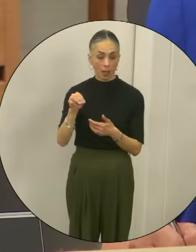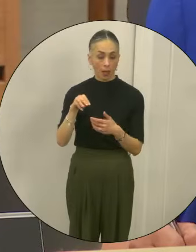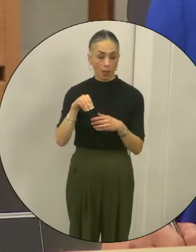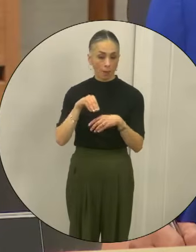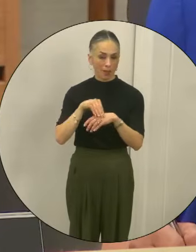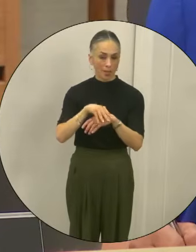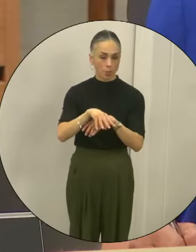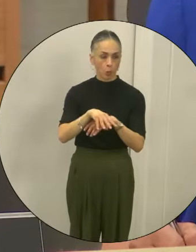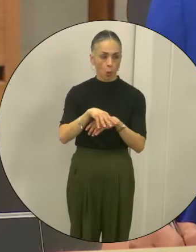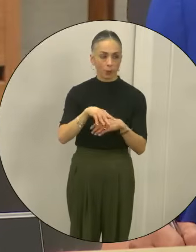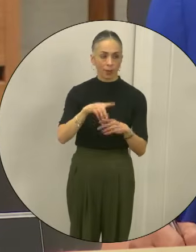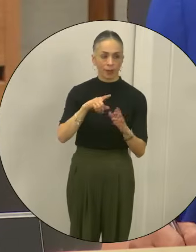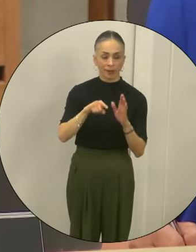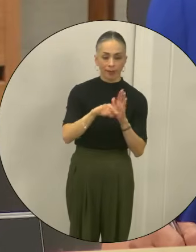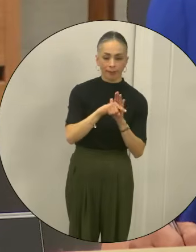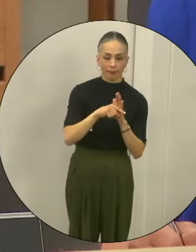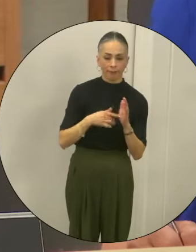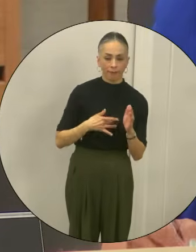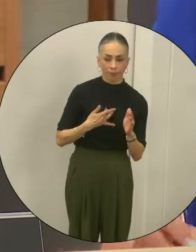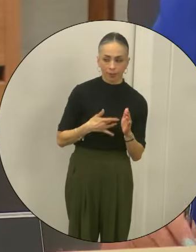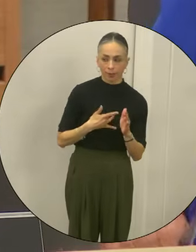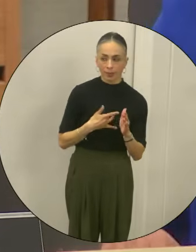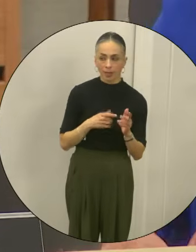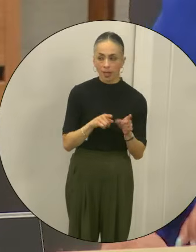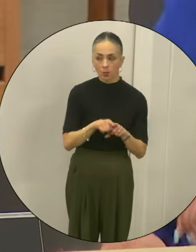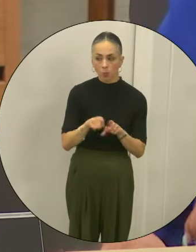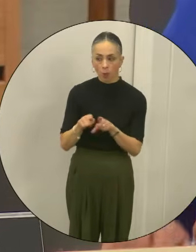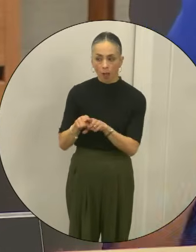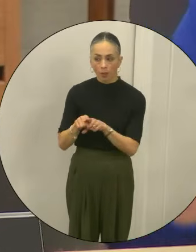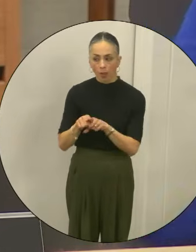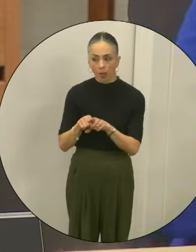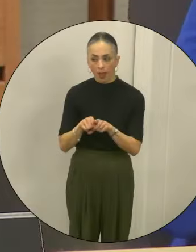in the negative feelings, as well as